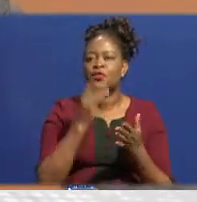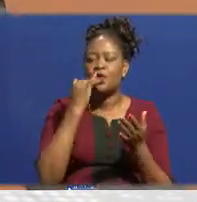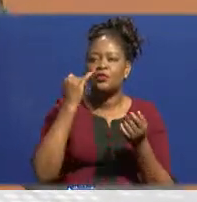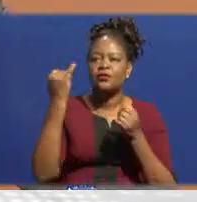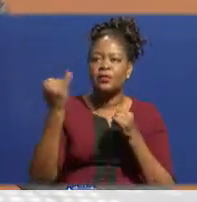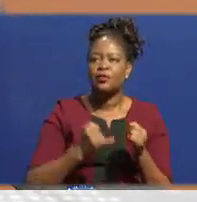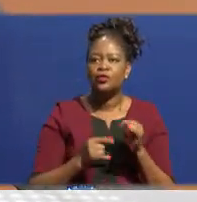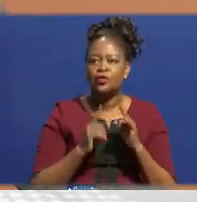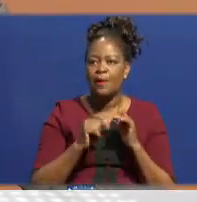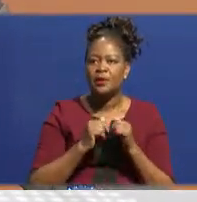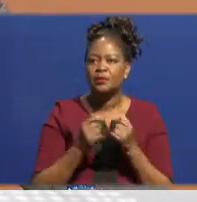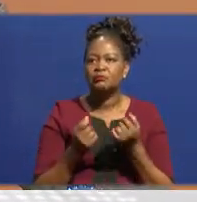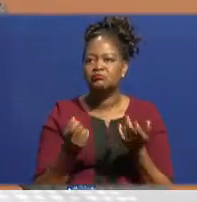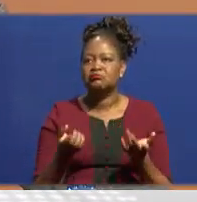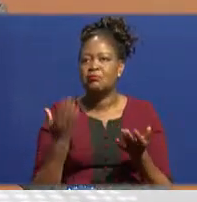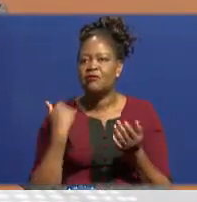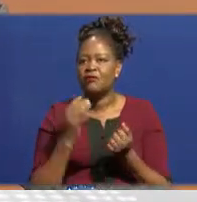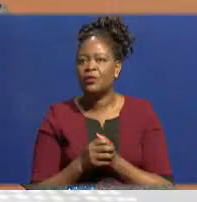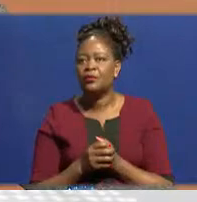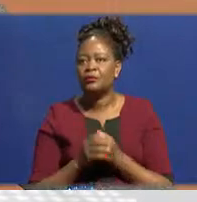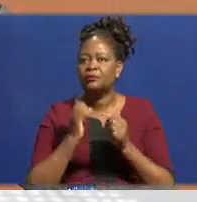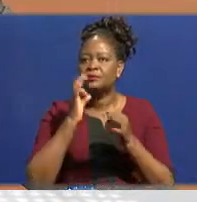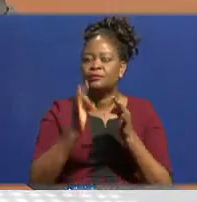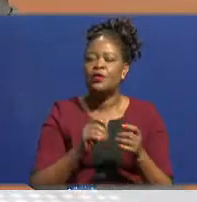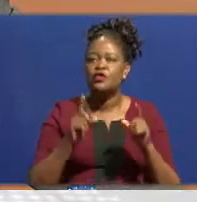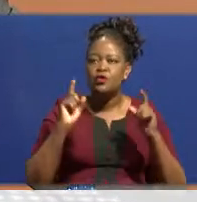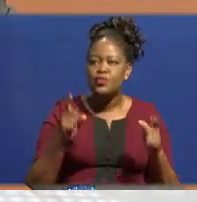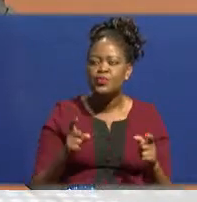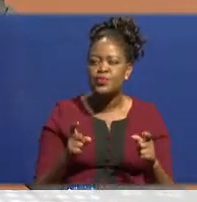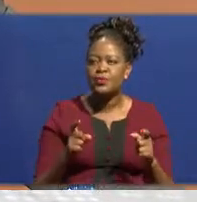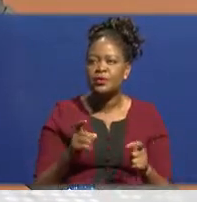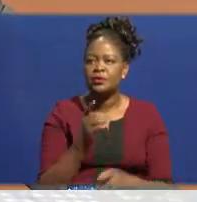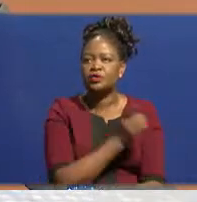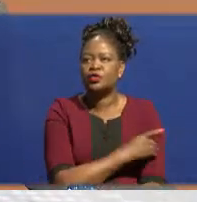discuss again in Mbakasi, gas thing, then you invited